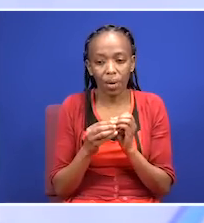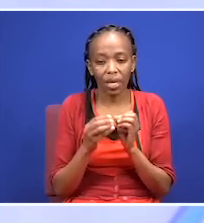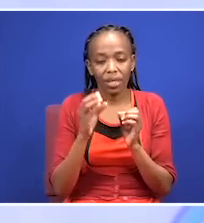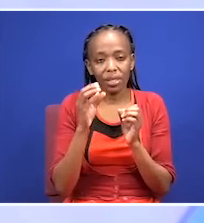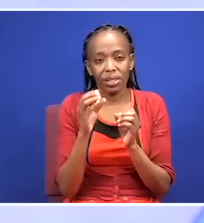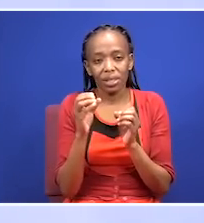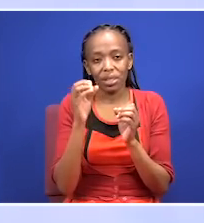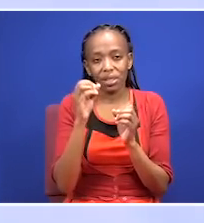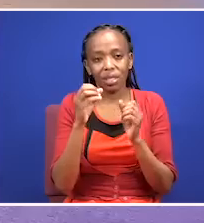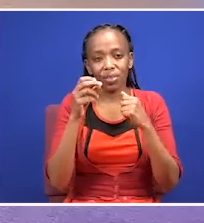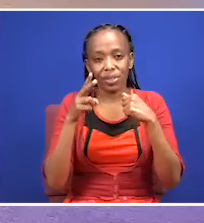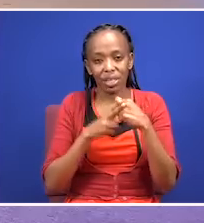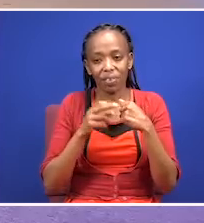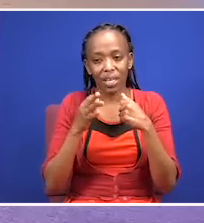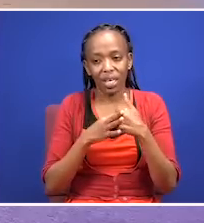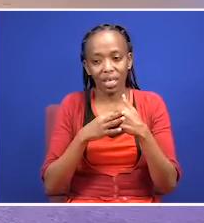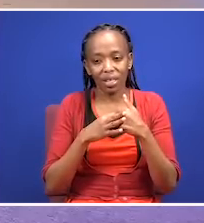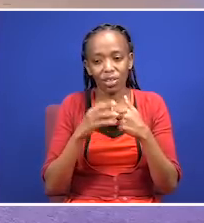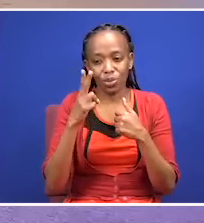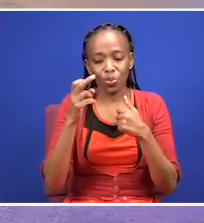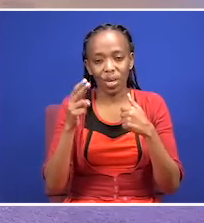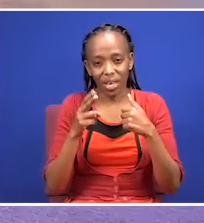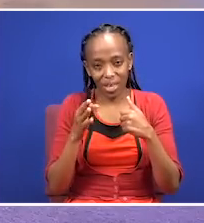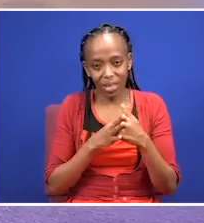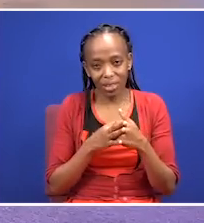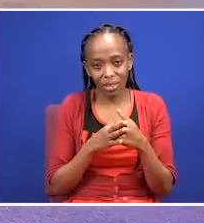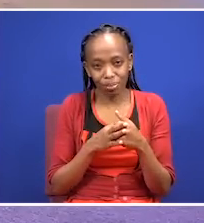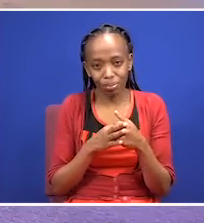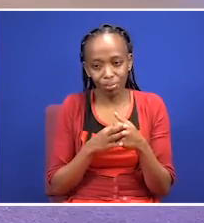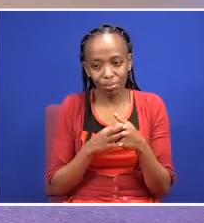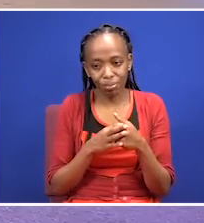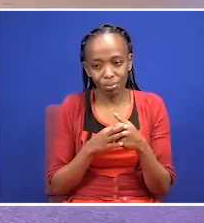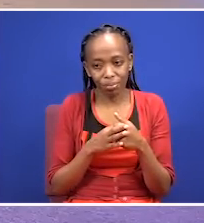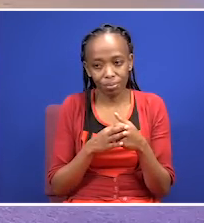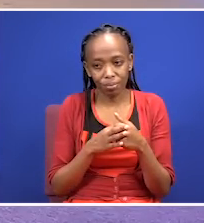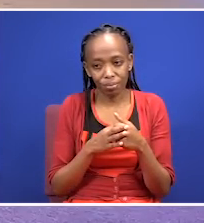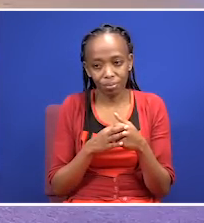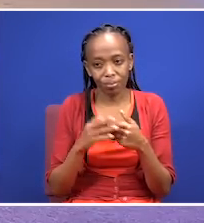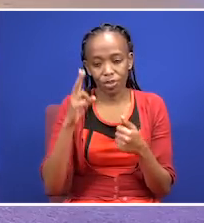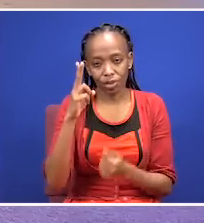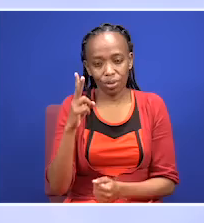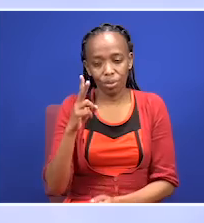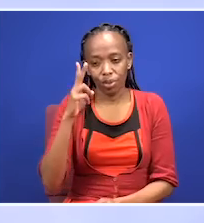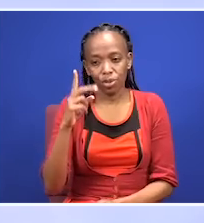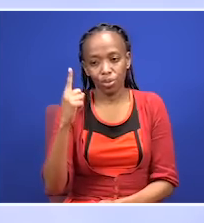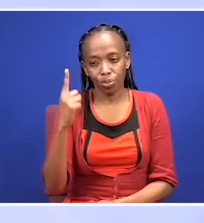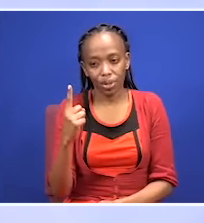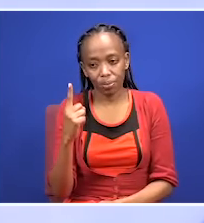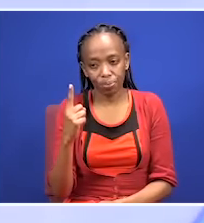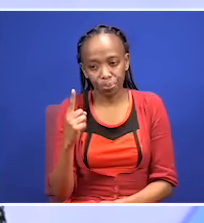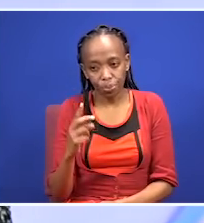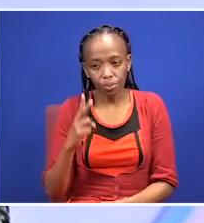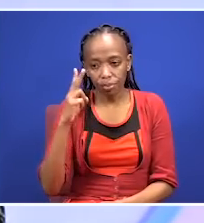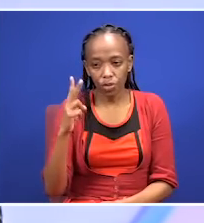that is zero seven two eight two two one